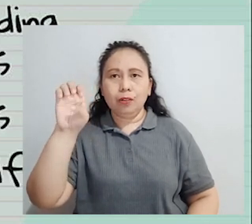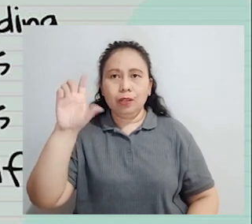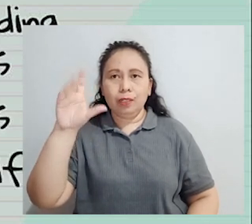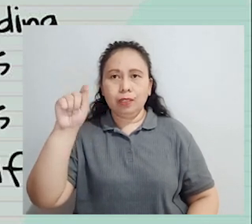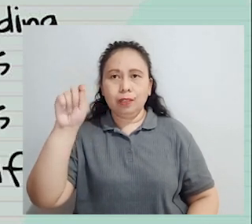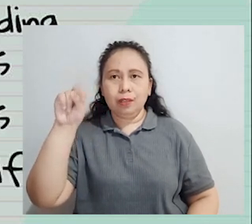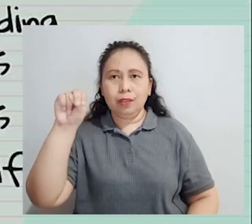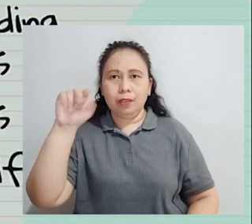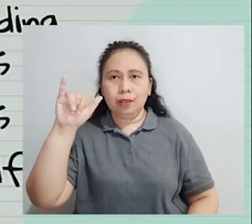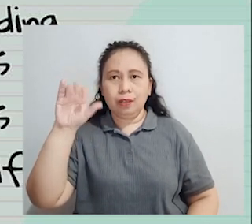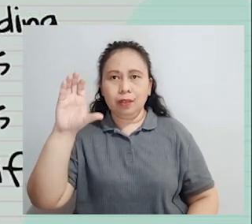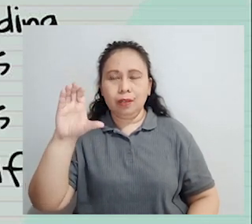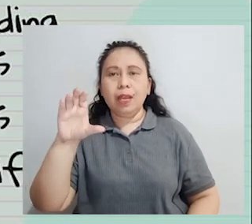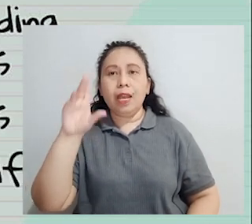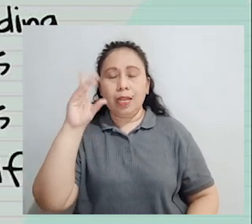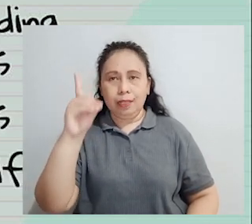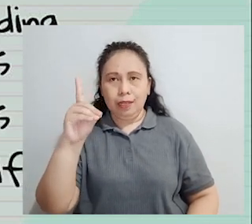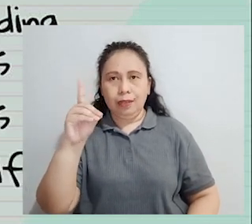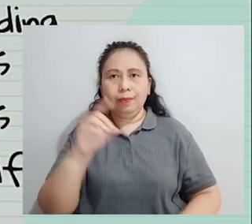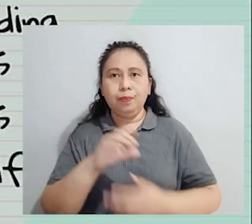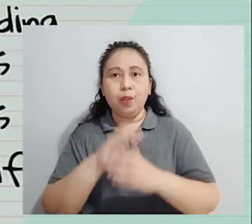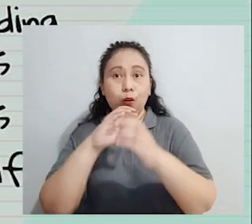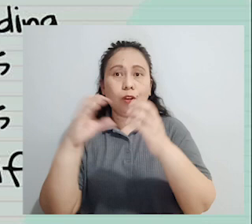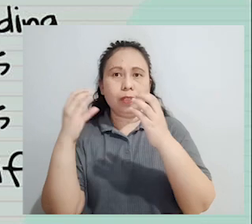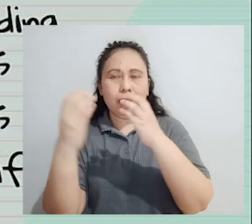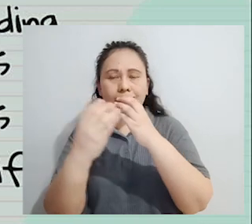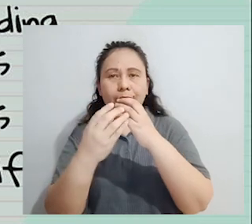D. Continental drift.